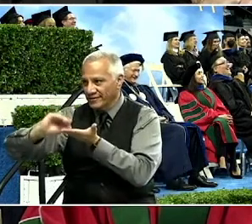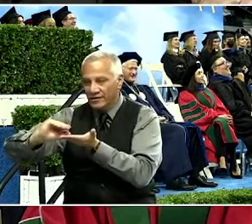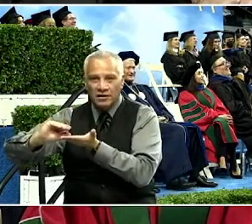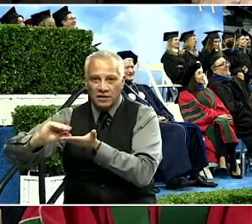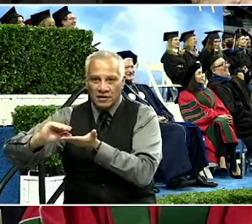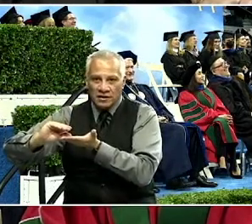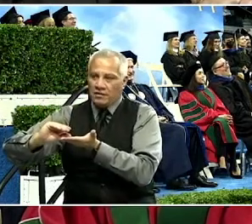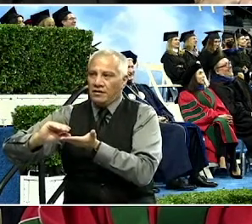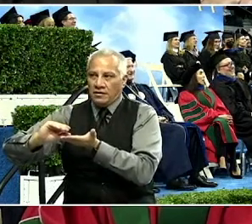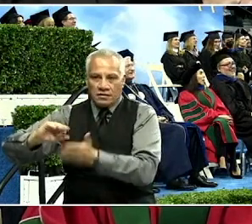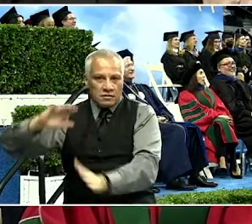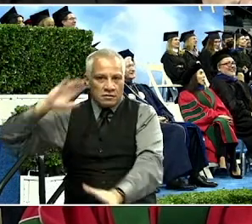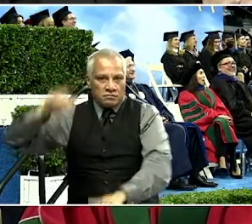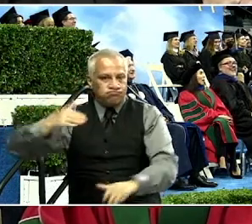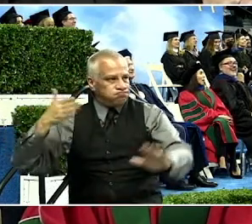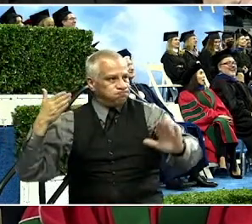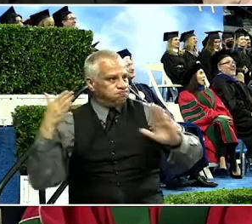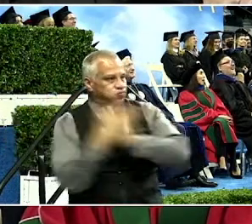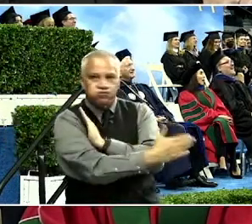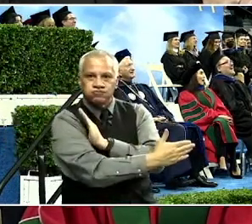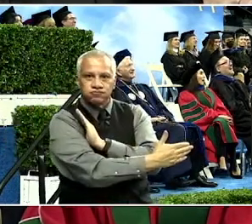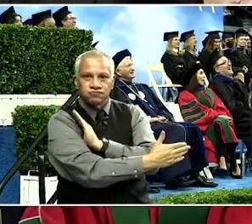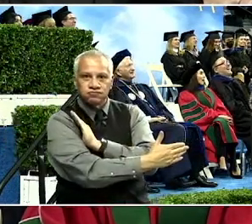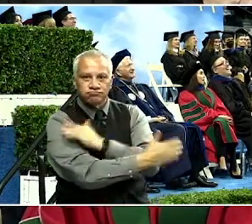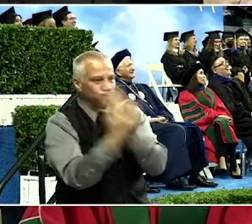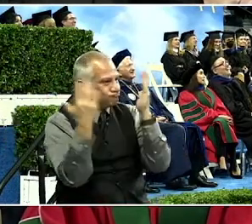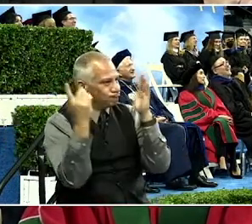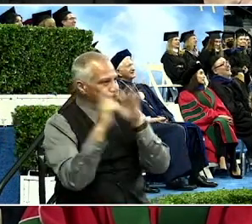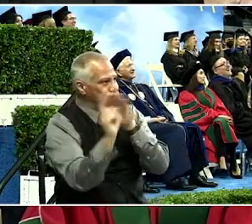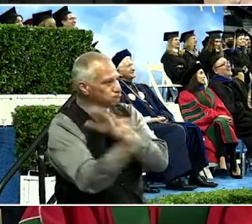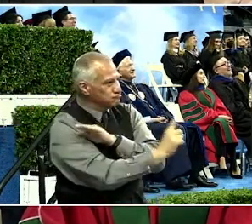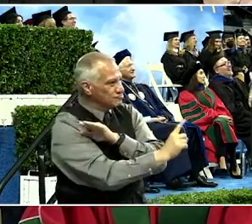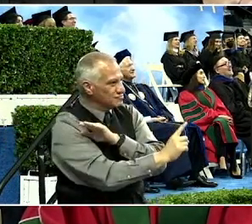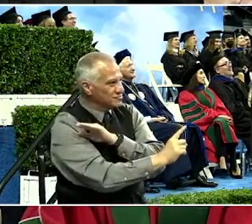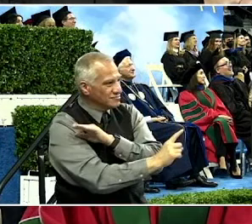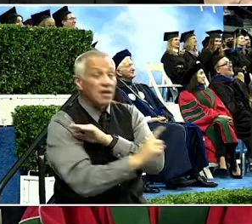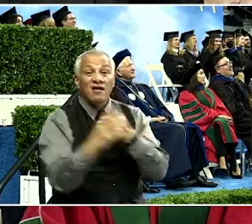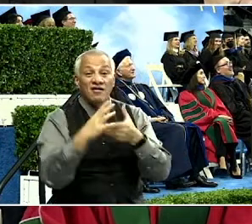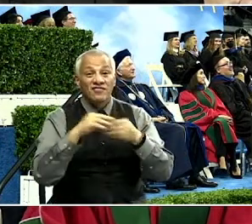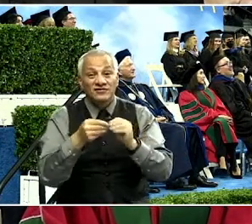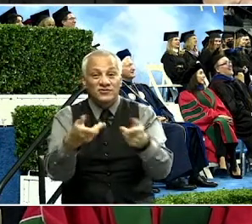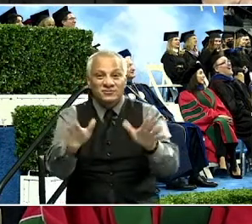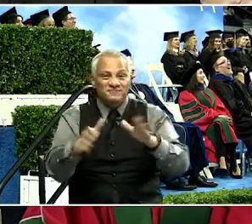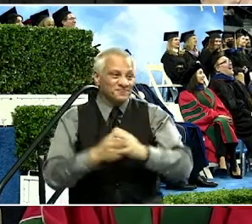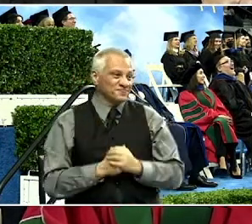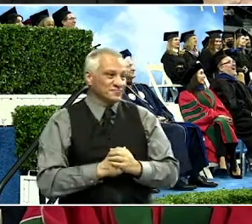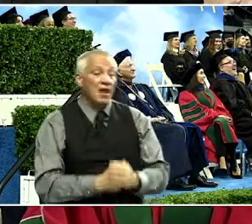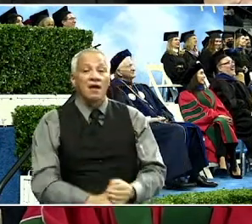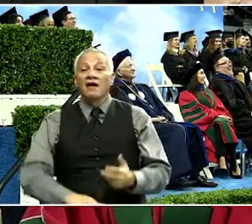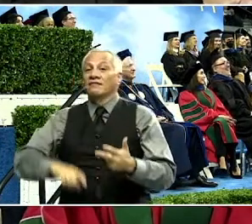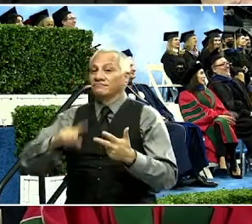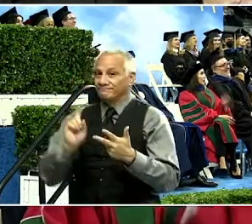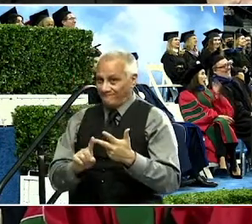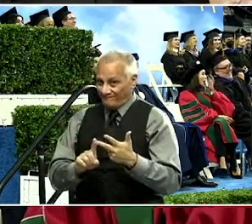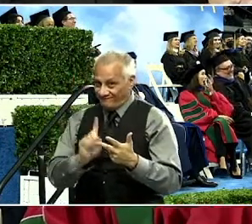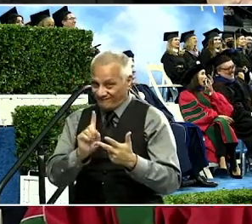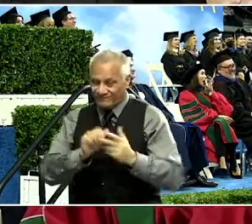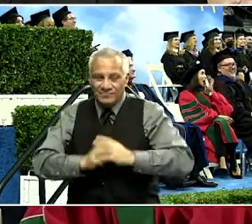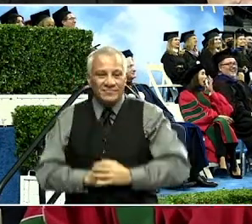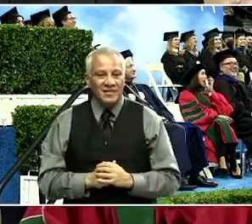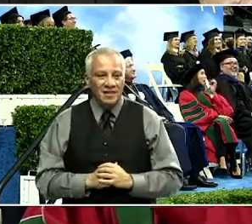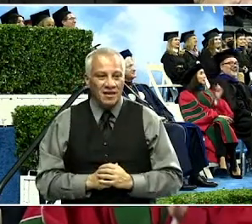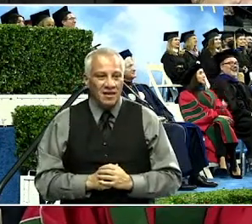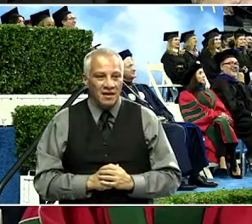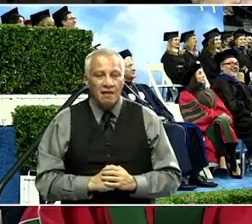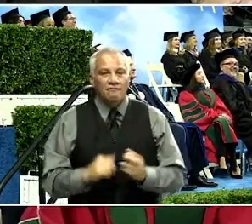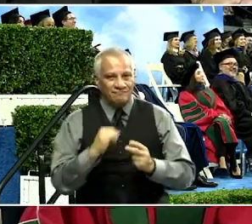Needless to say, I got the hell out of that Best Buy. That's the end of that story. So not all of these end happy. All right,